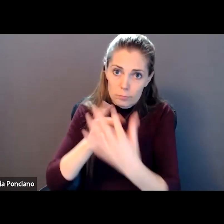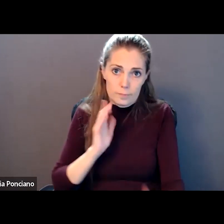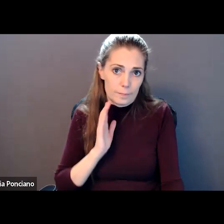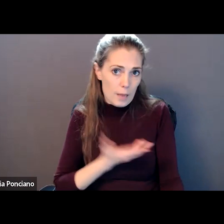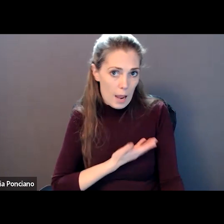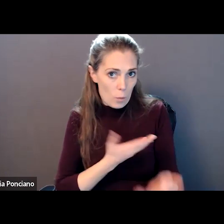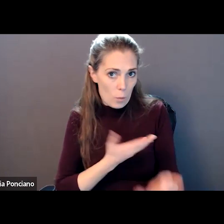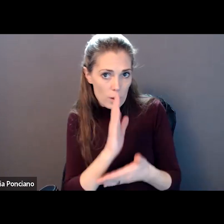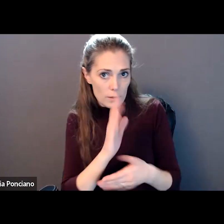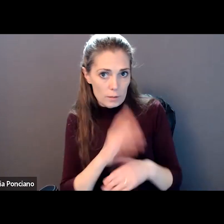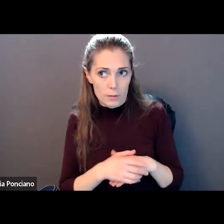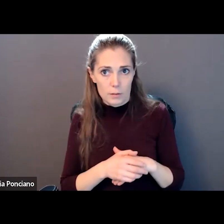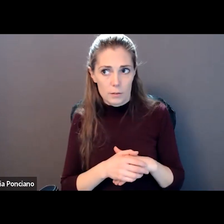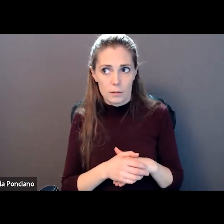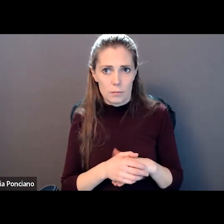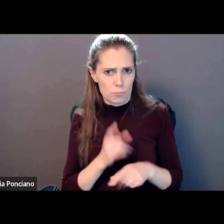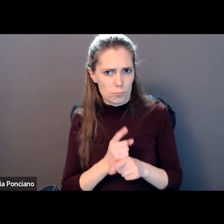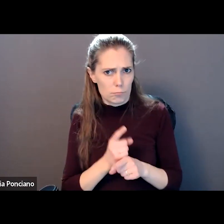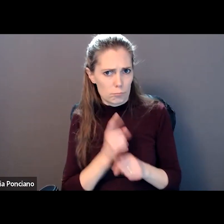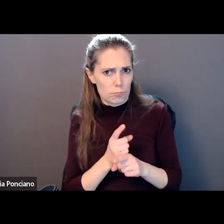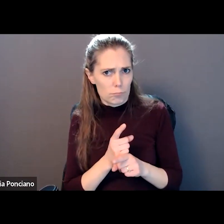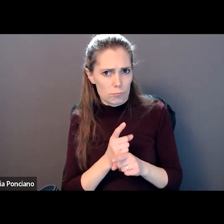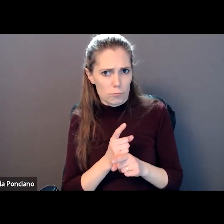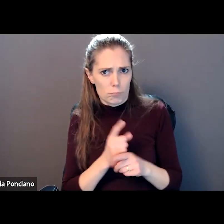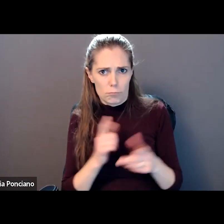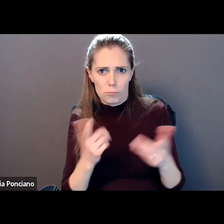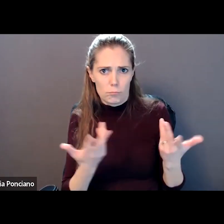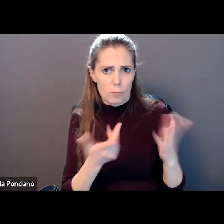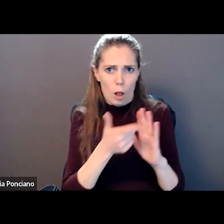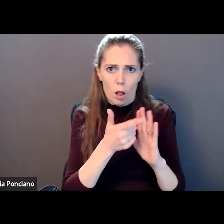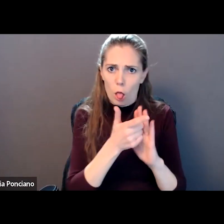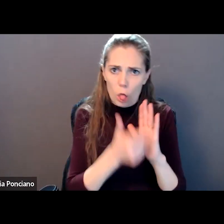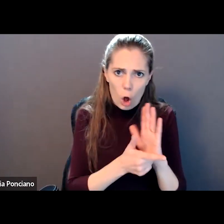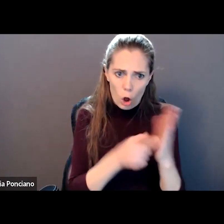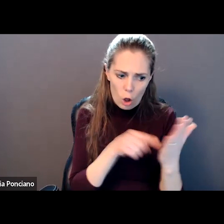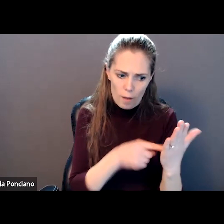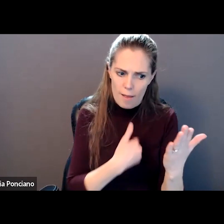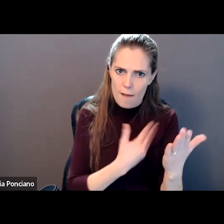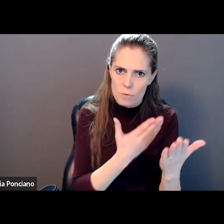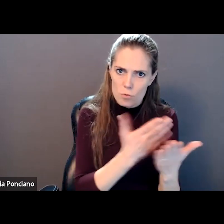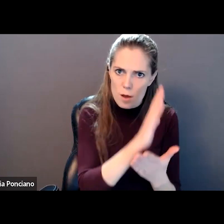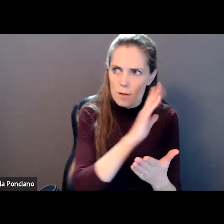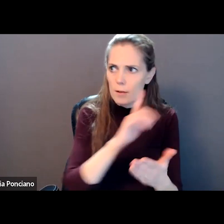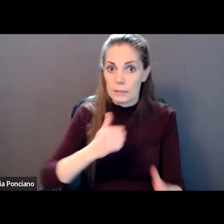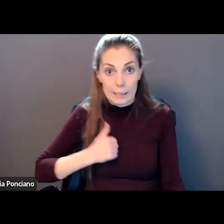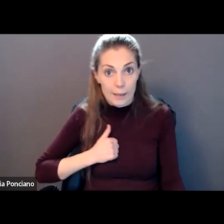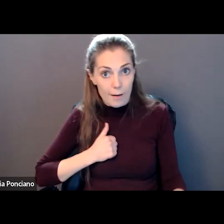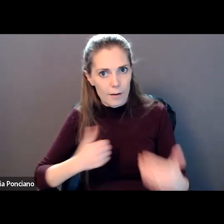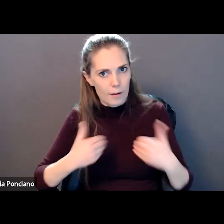that we have, both in law, both in Canada and internationally.